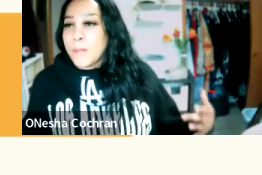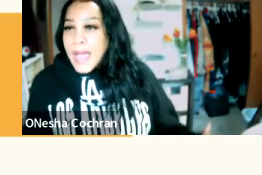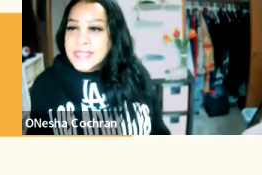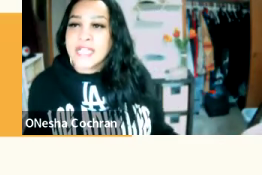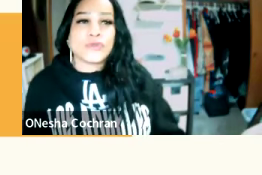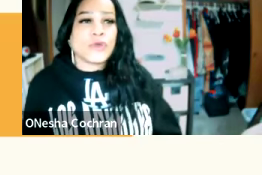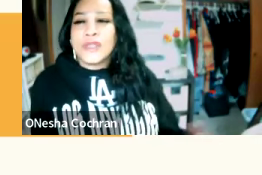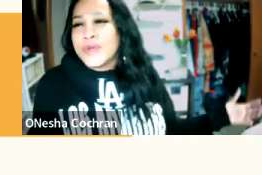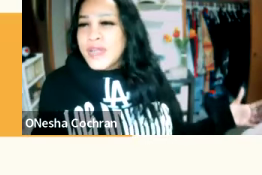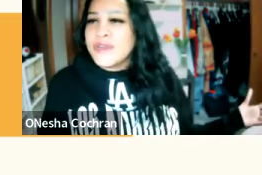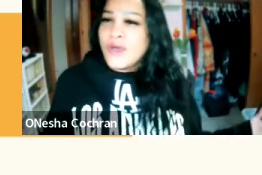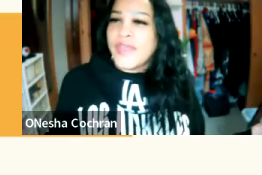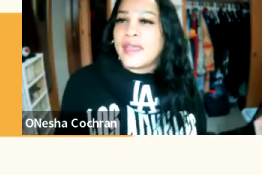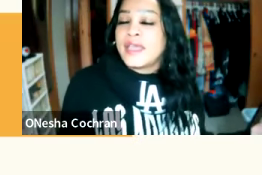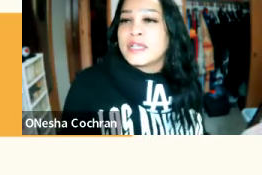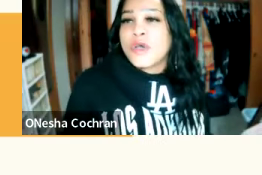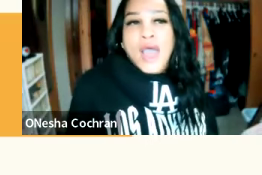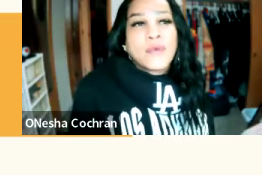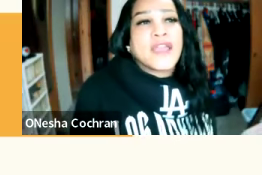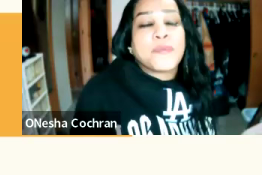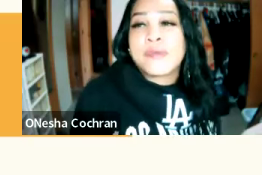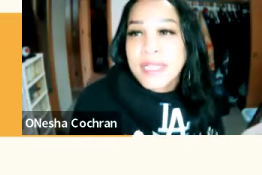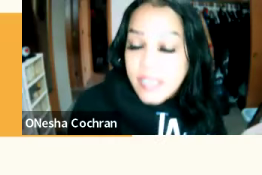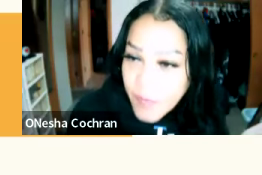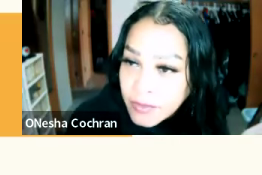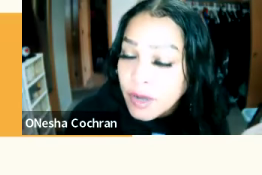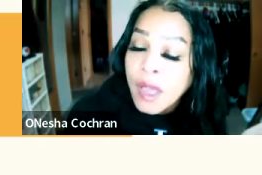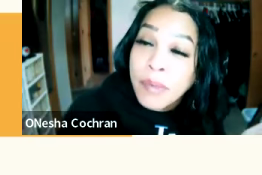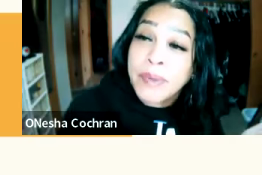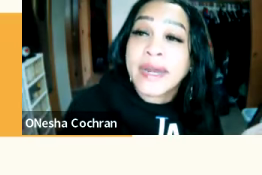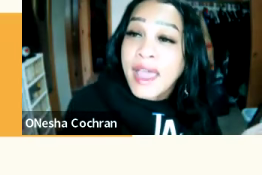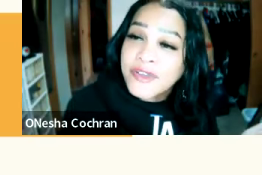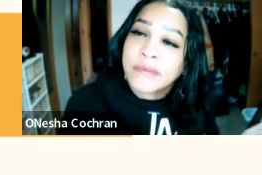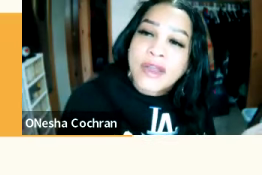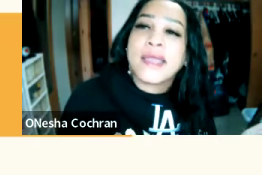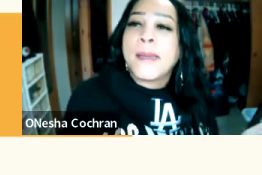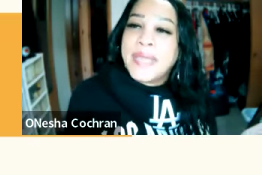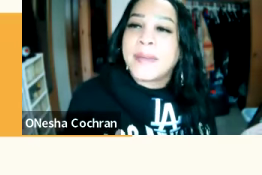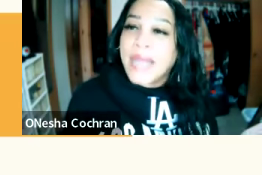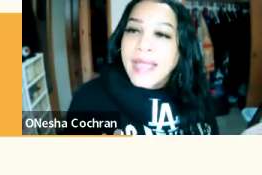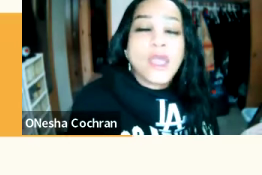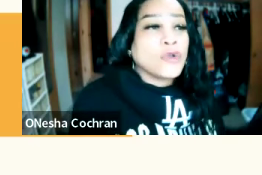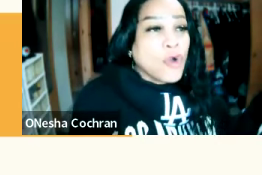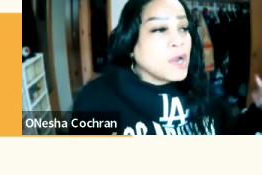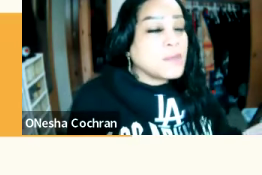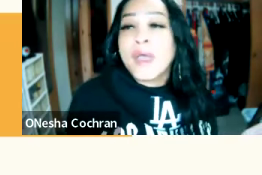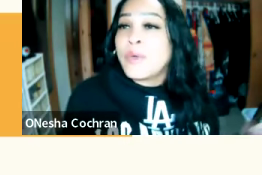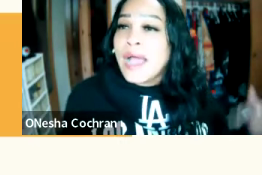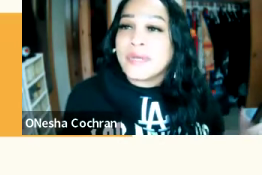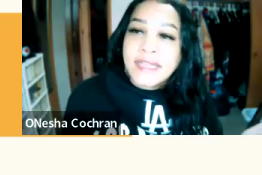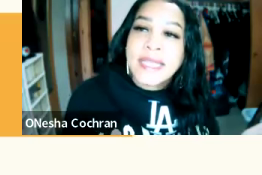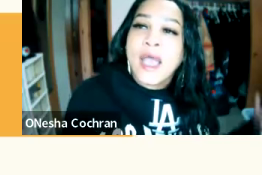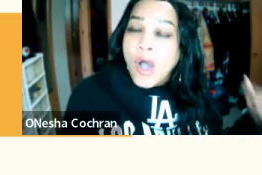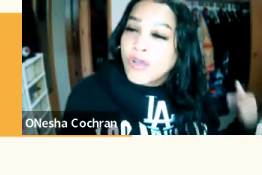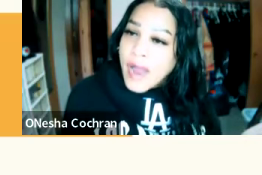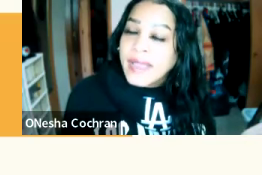queer, bisexual, you would never know that. So I would never put myself out there. But being African American, being Black, growing up